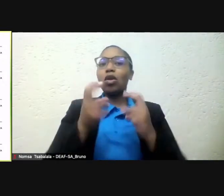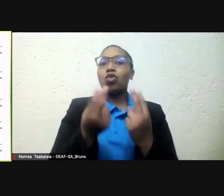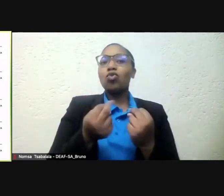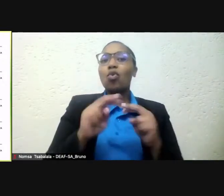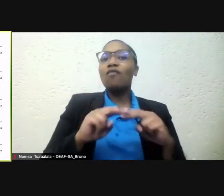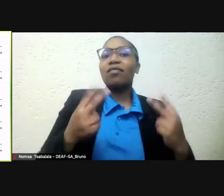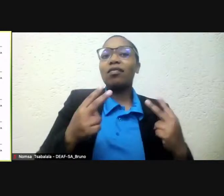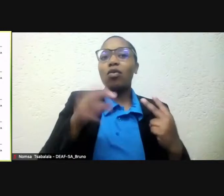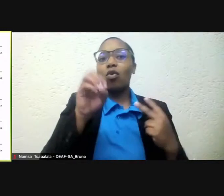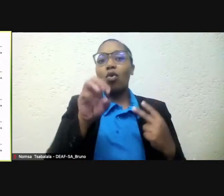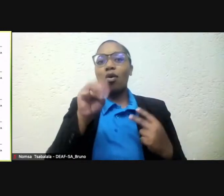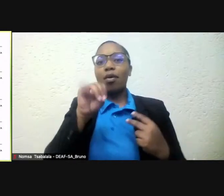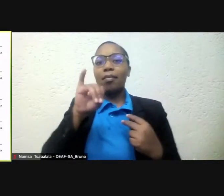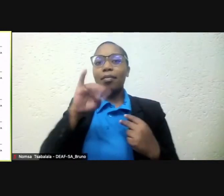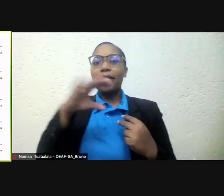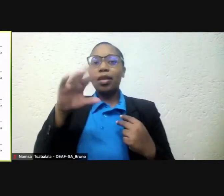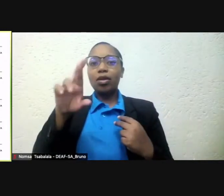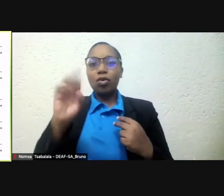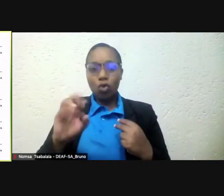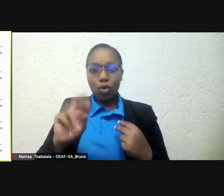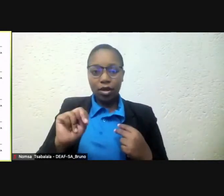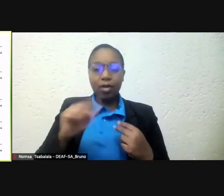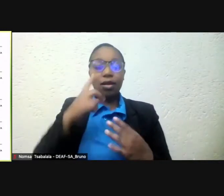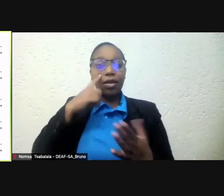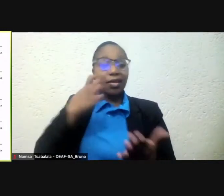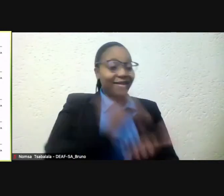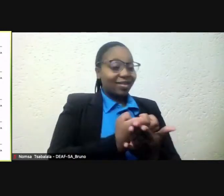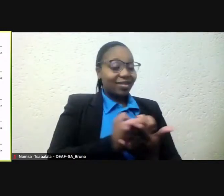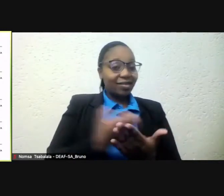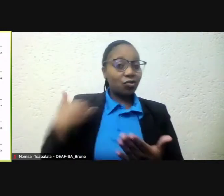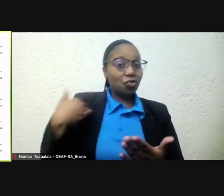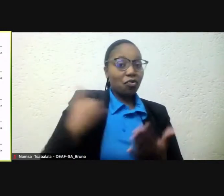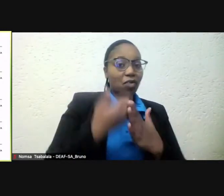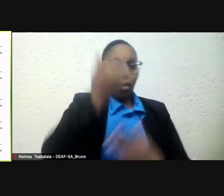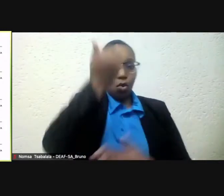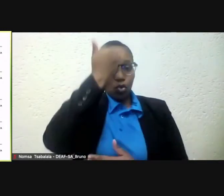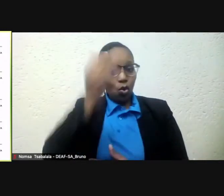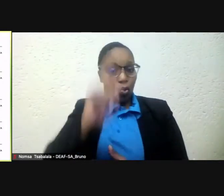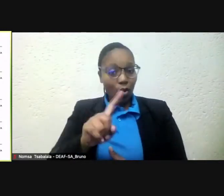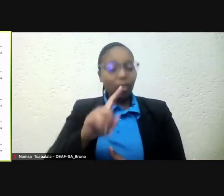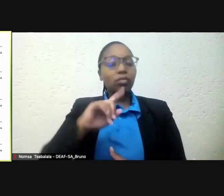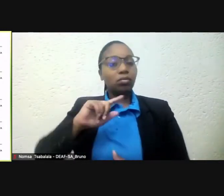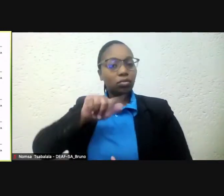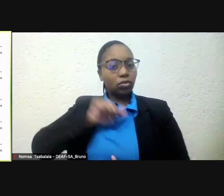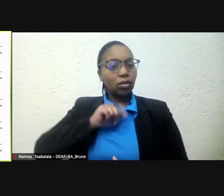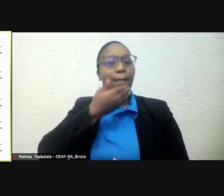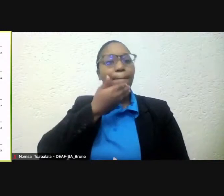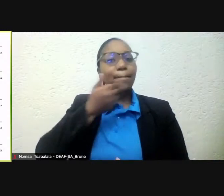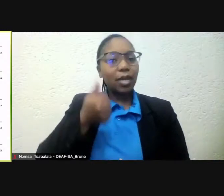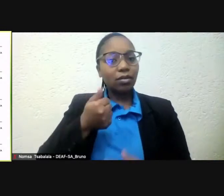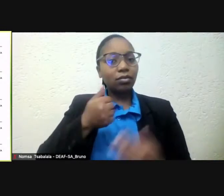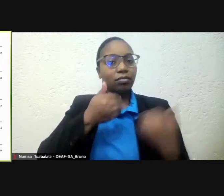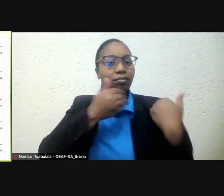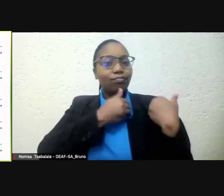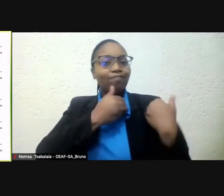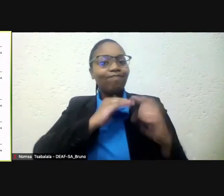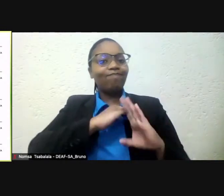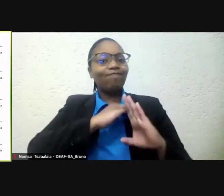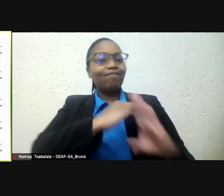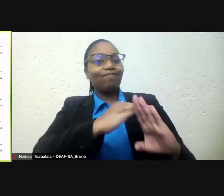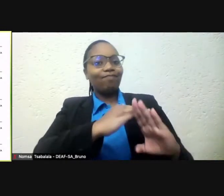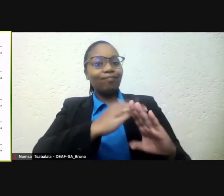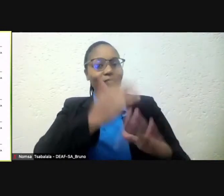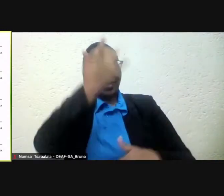is that, like all previous variants, our best protection against serious illness lies with